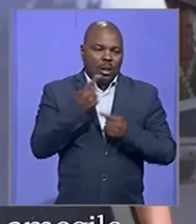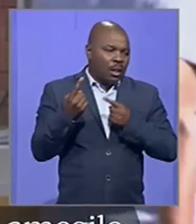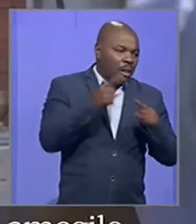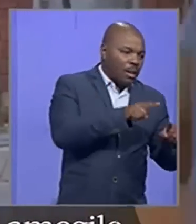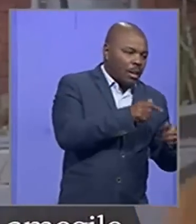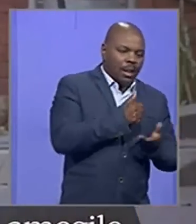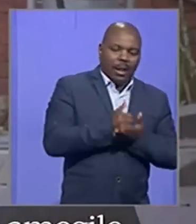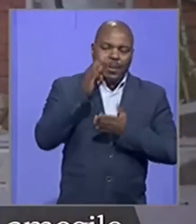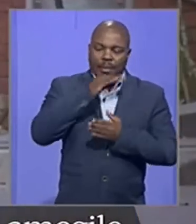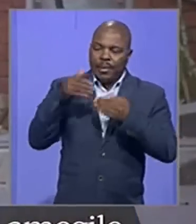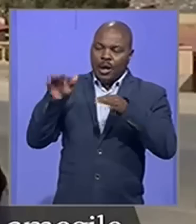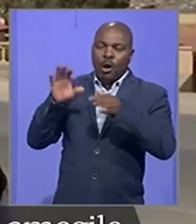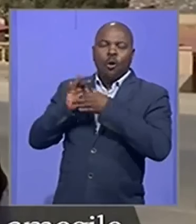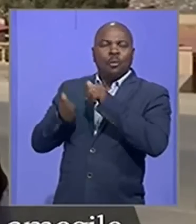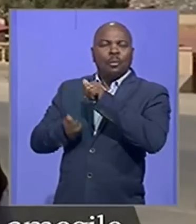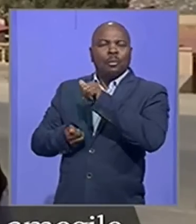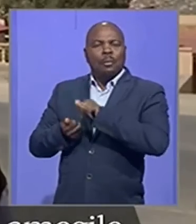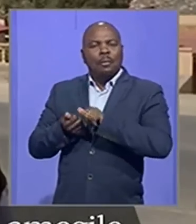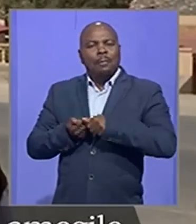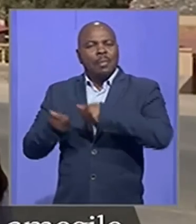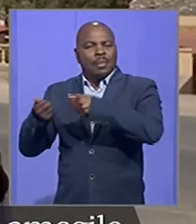thušo ya kalafo.